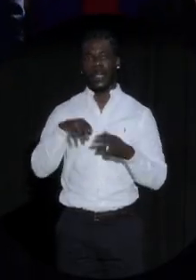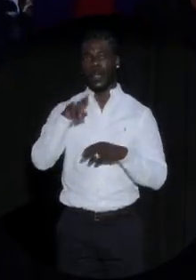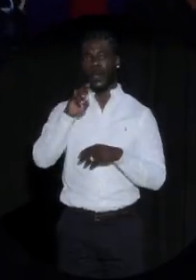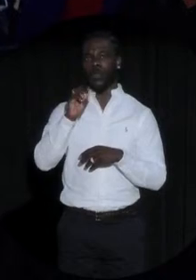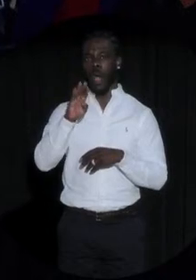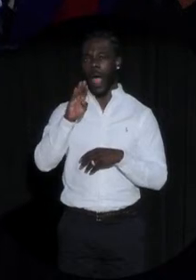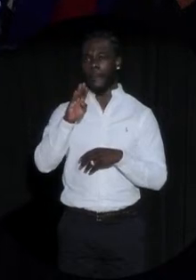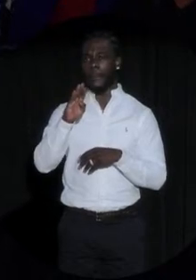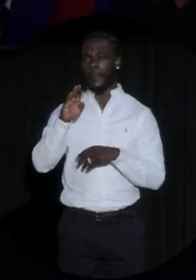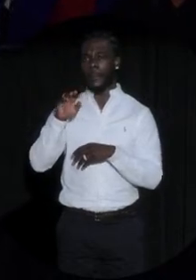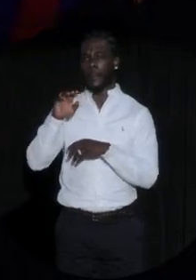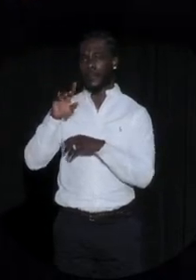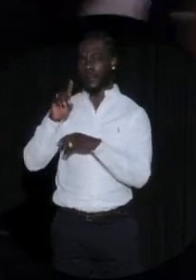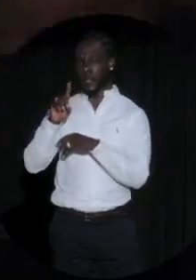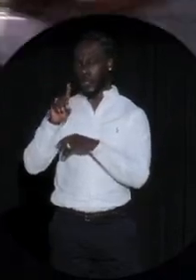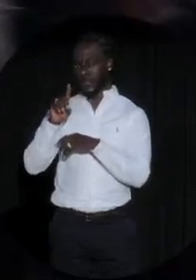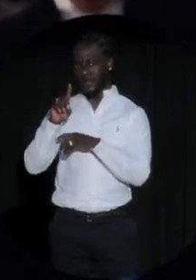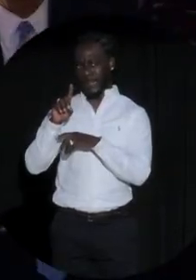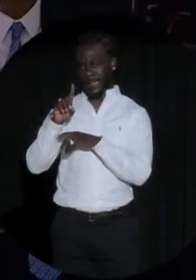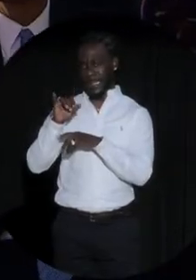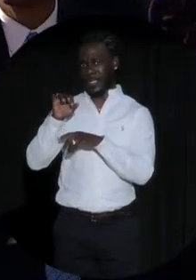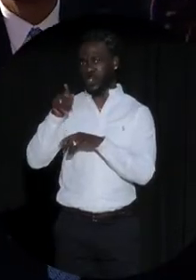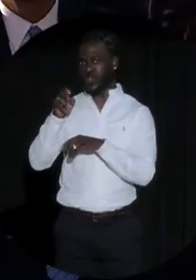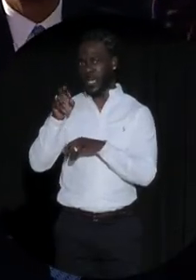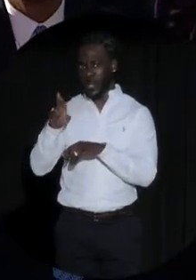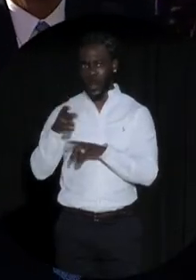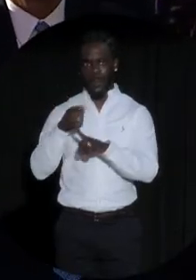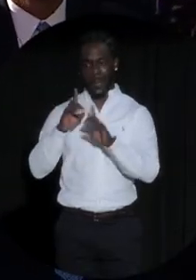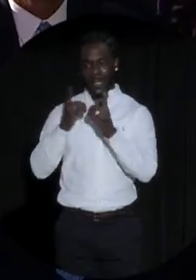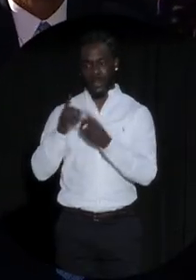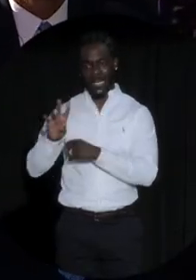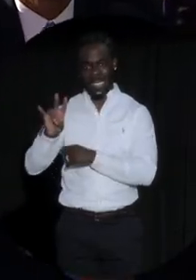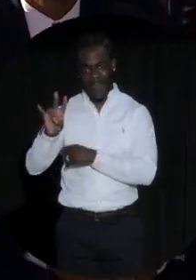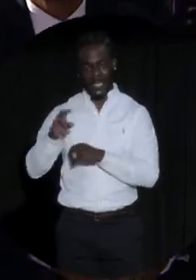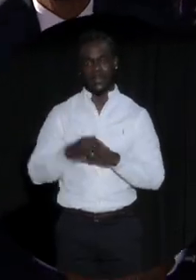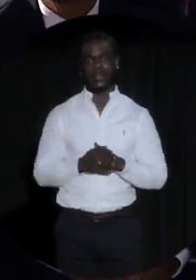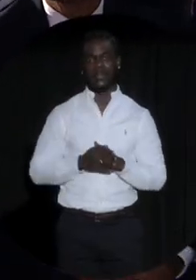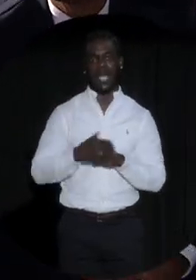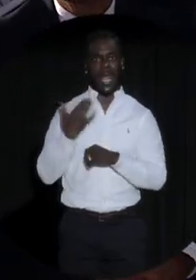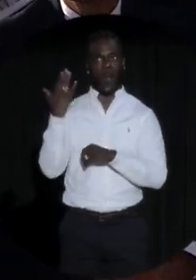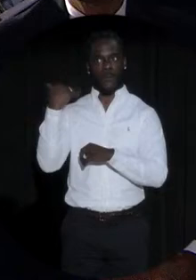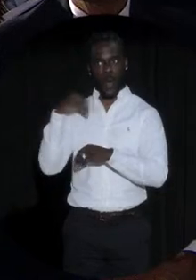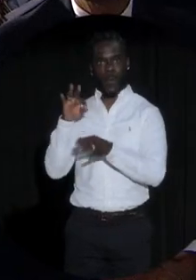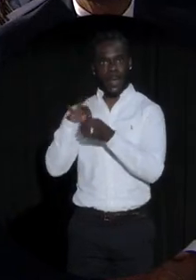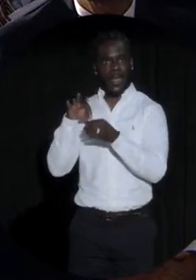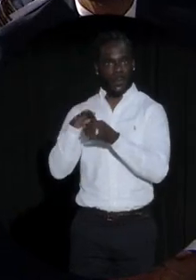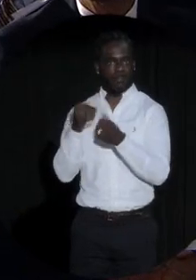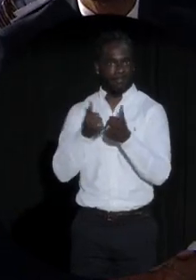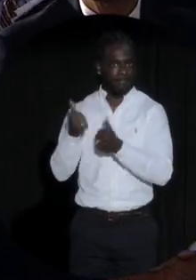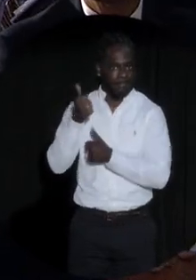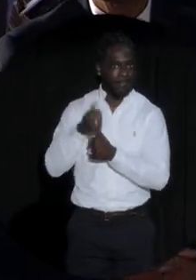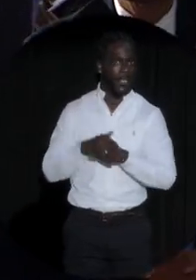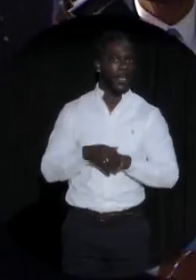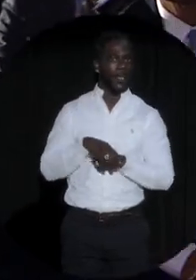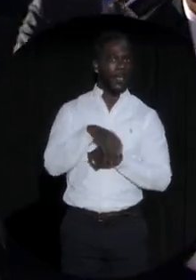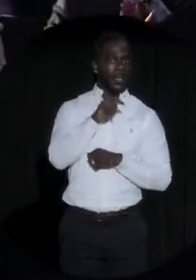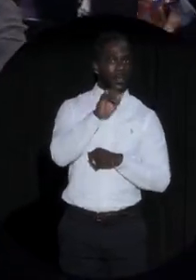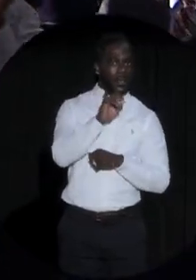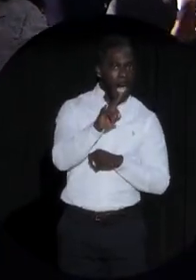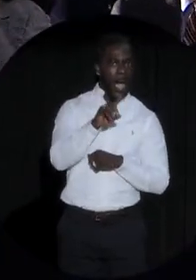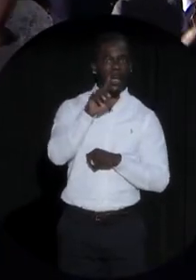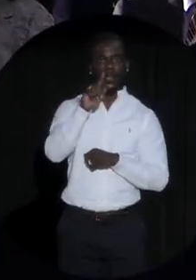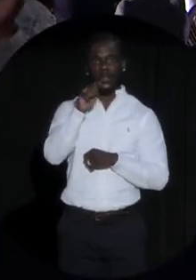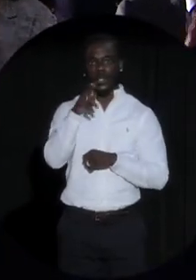C. Streeter, District 7. And our former council members, the Honorable Todd Turner, District